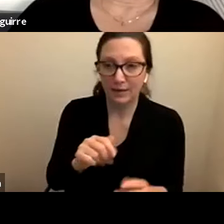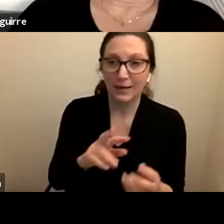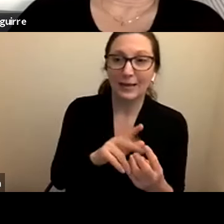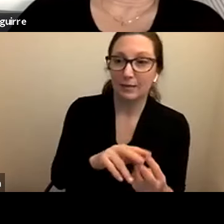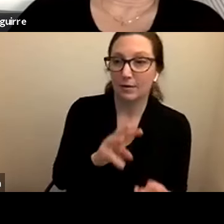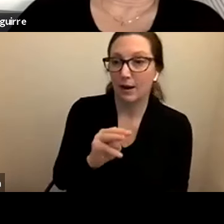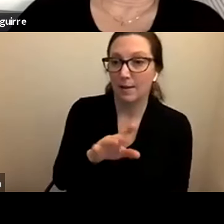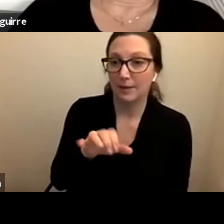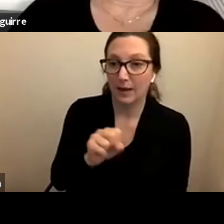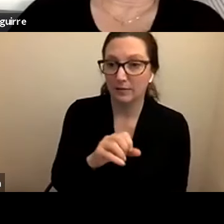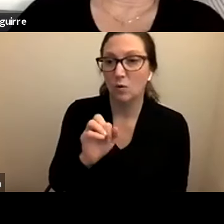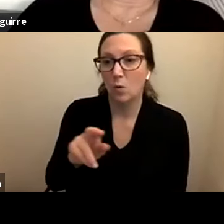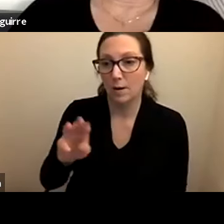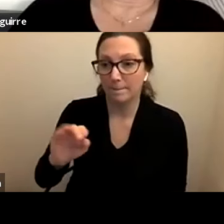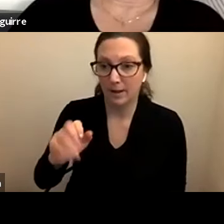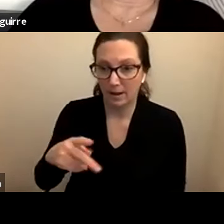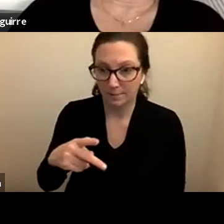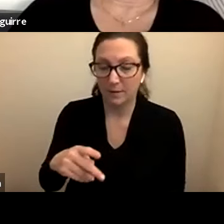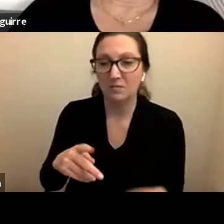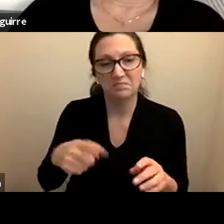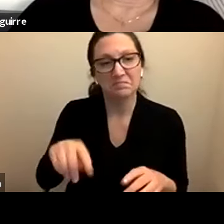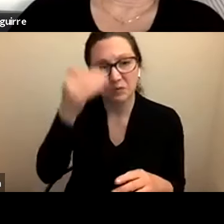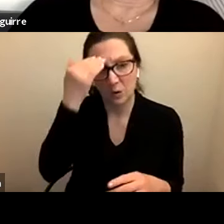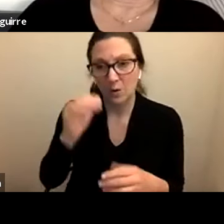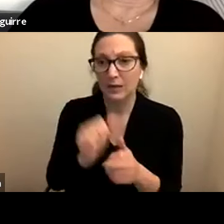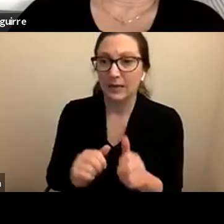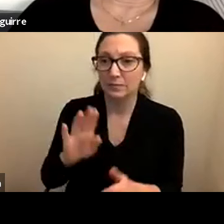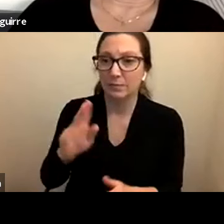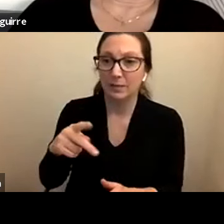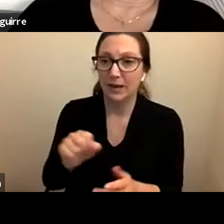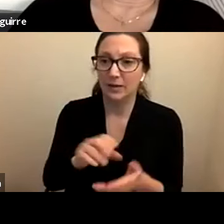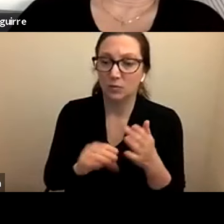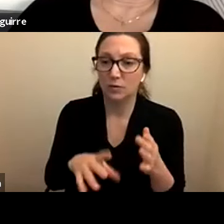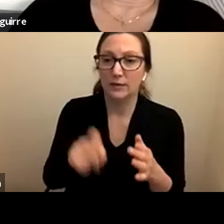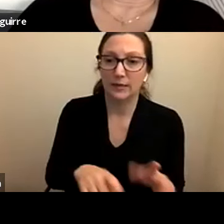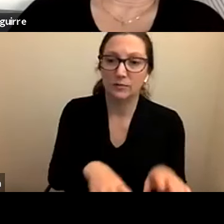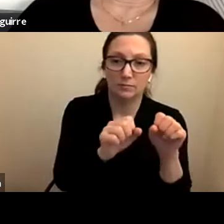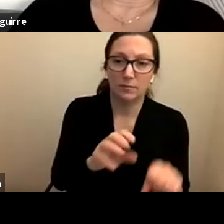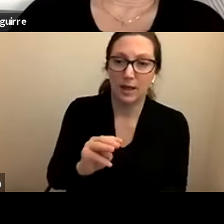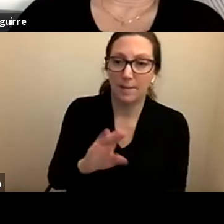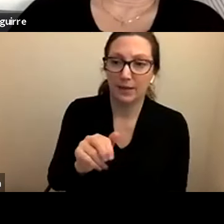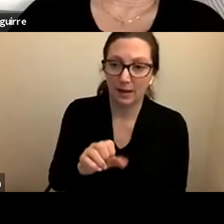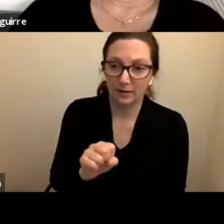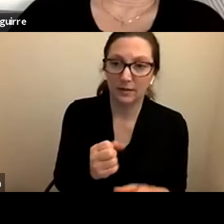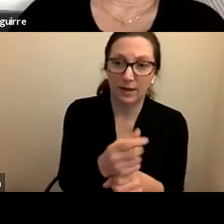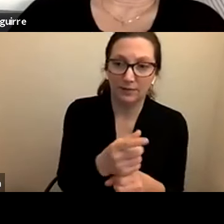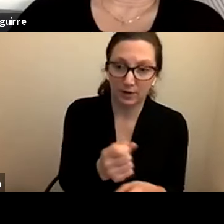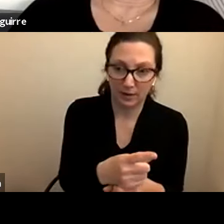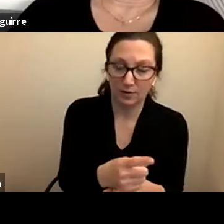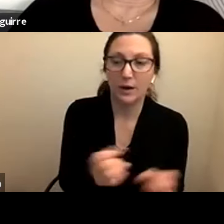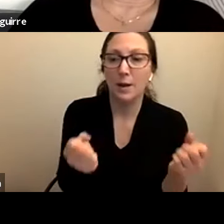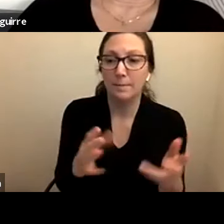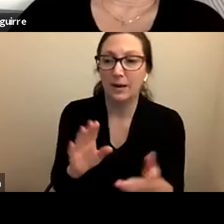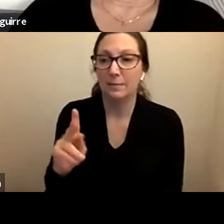or the MAP test. As we all know, each BPS student needs to take the MCAS test every year, and many